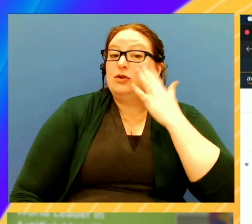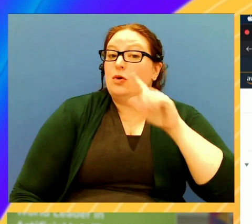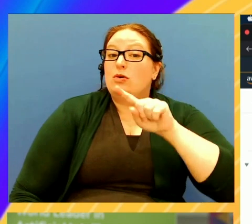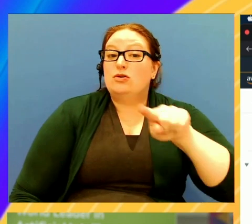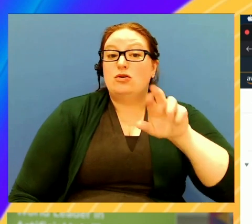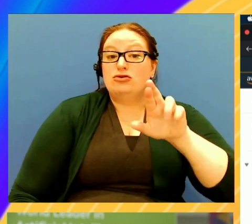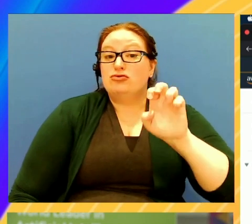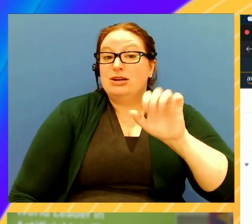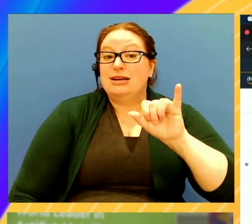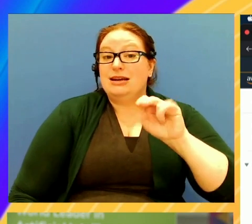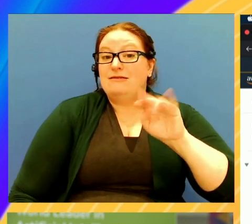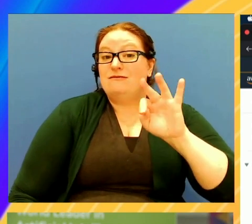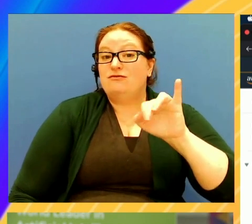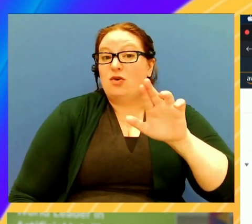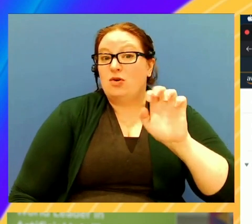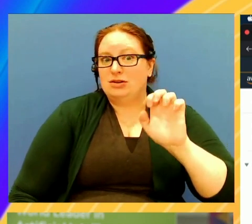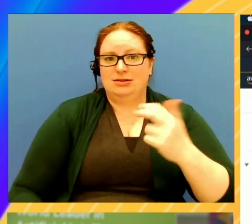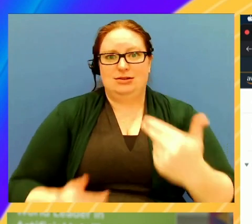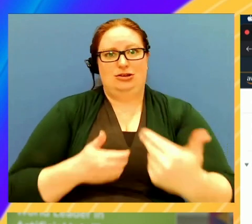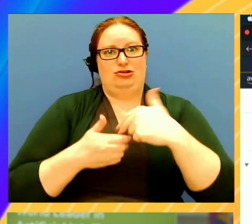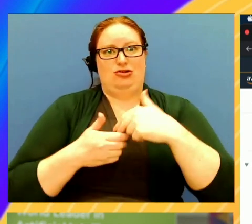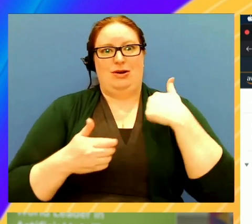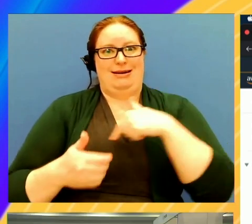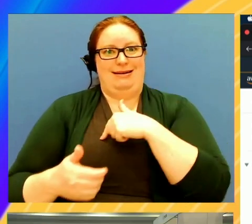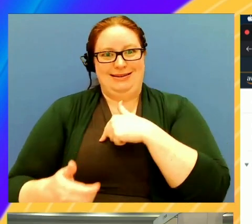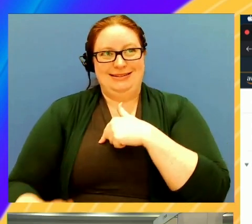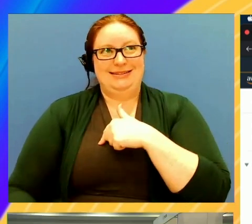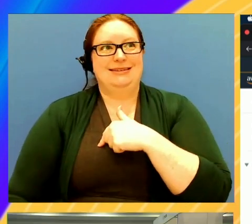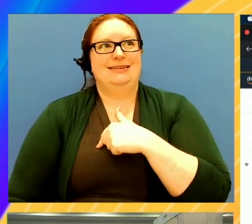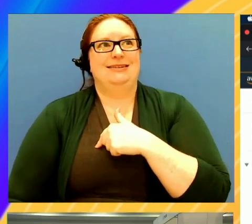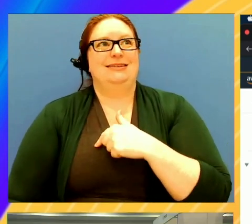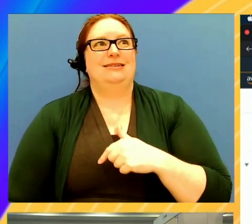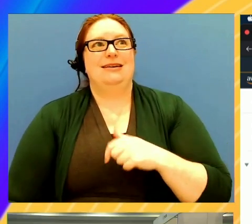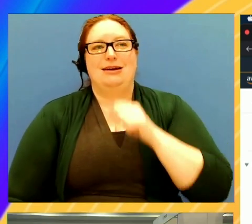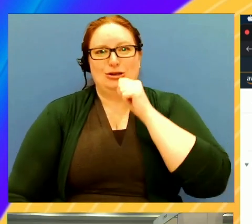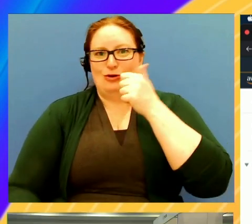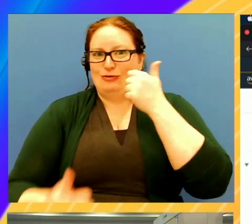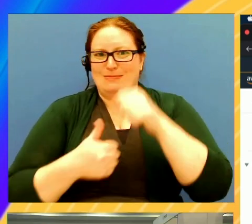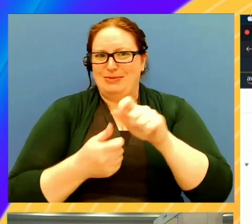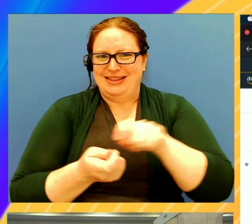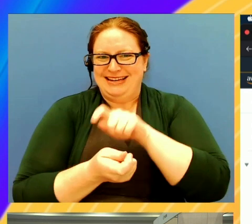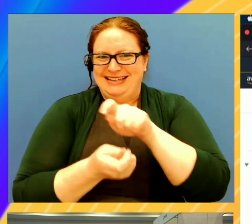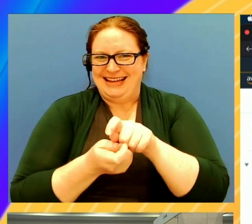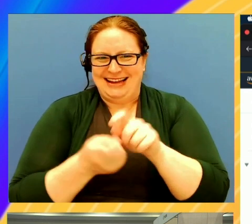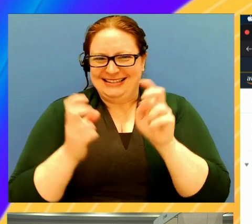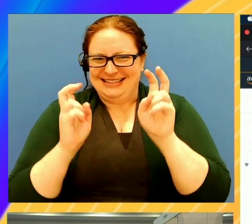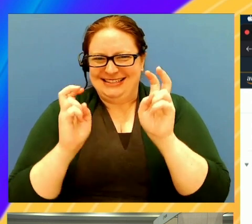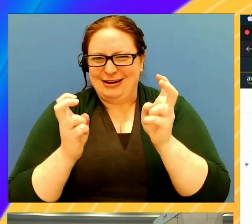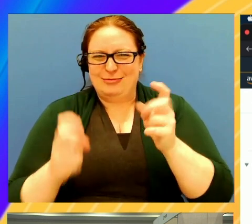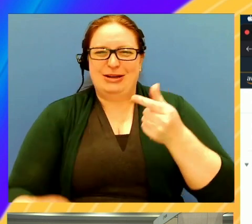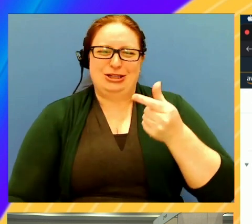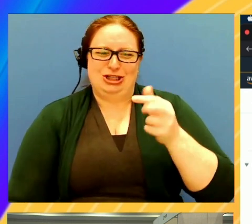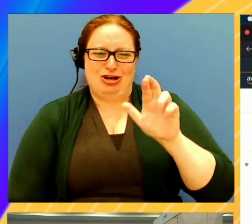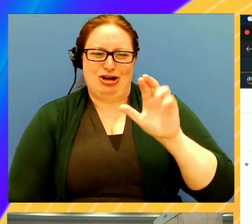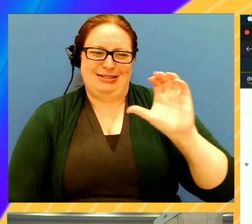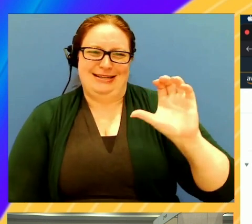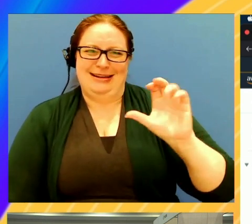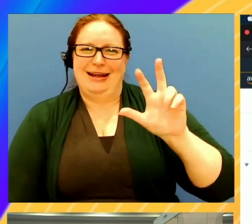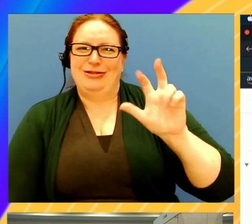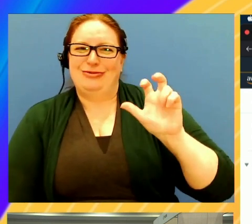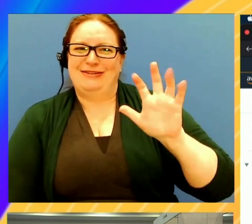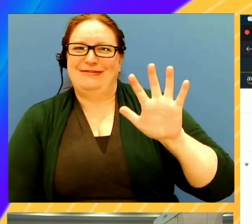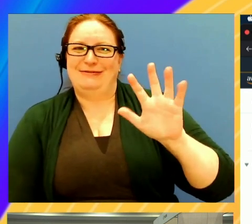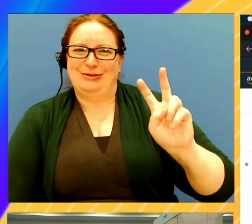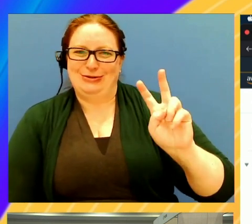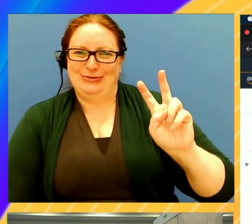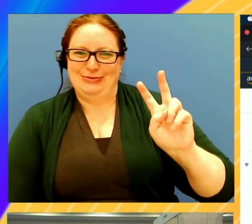as GRC 352. I don't remember the exact title, but that's the ID, GRC 352. Awesome. And we will dive more